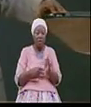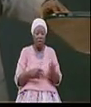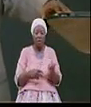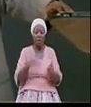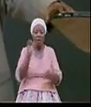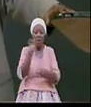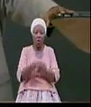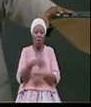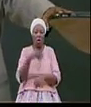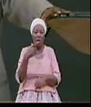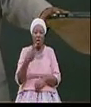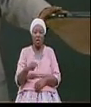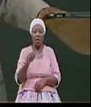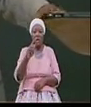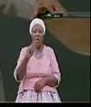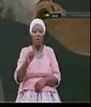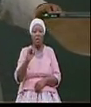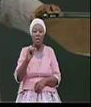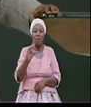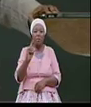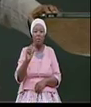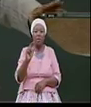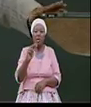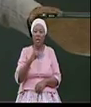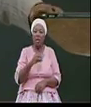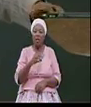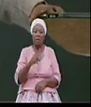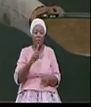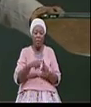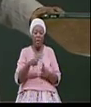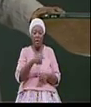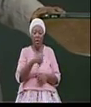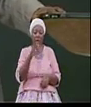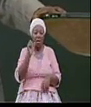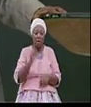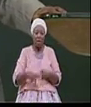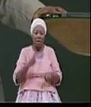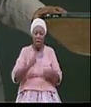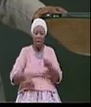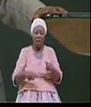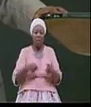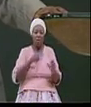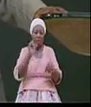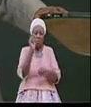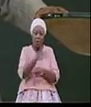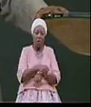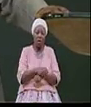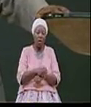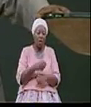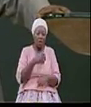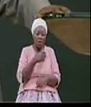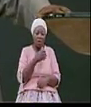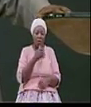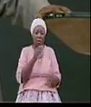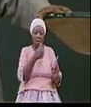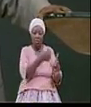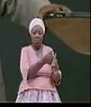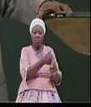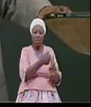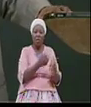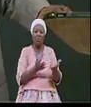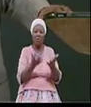He could not conquer his own inordinate desire. He conquered